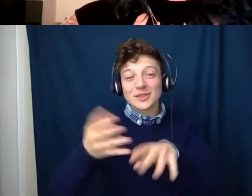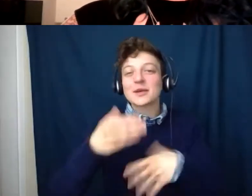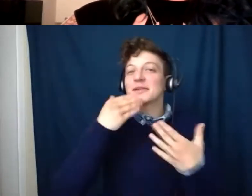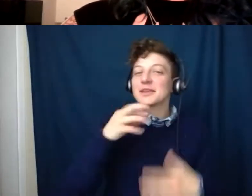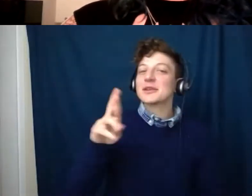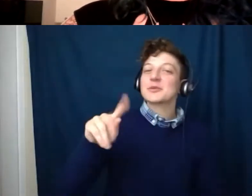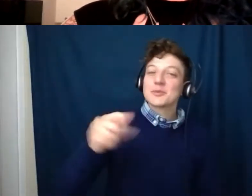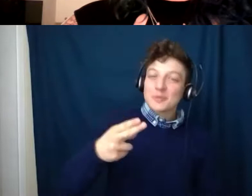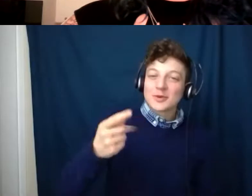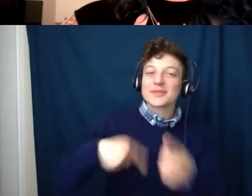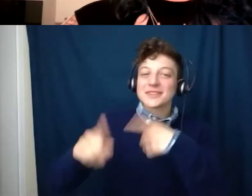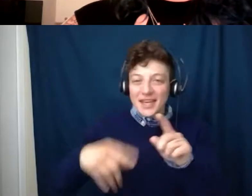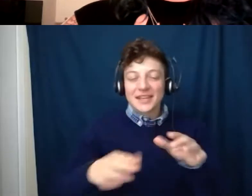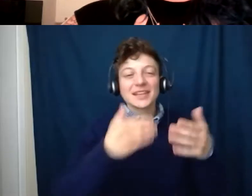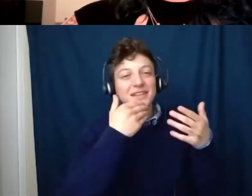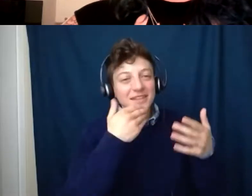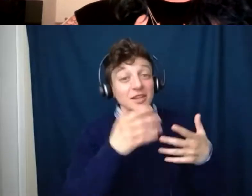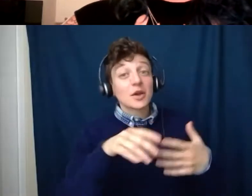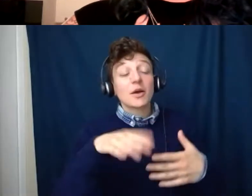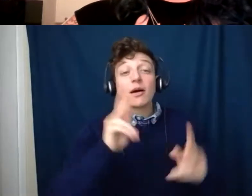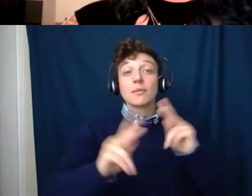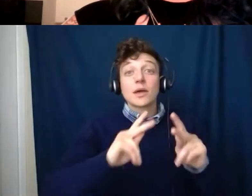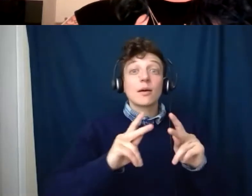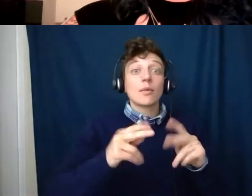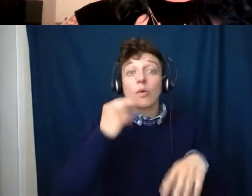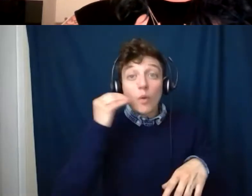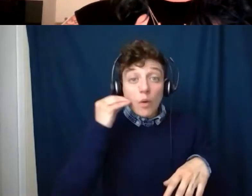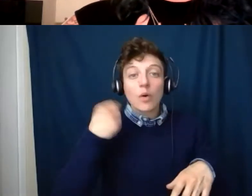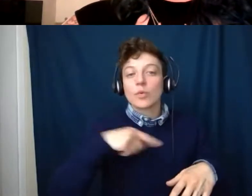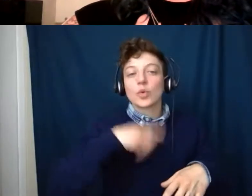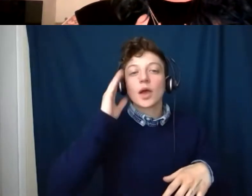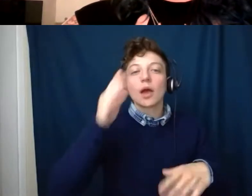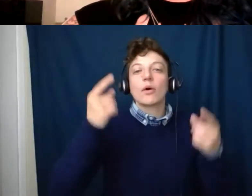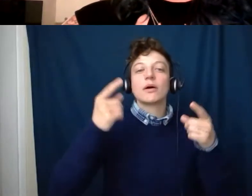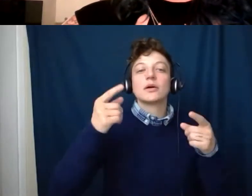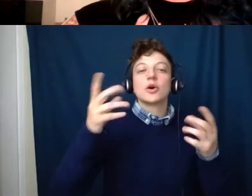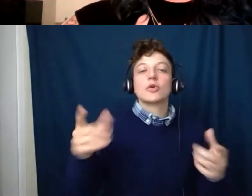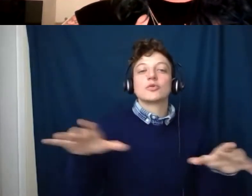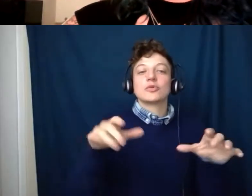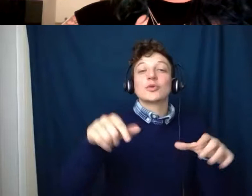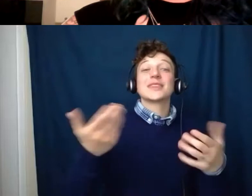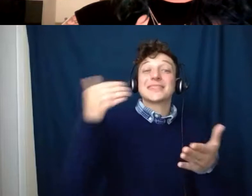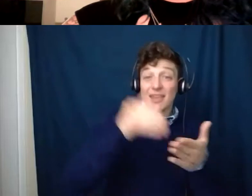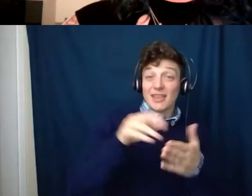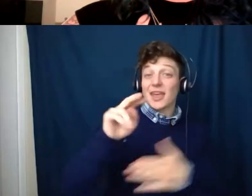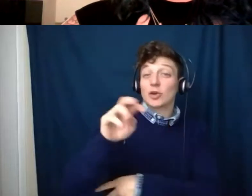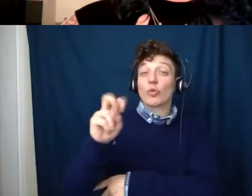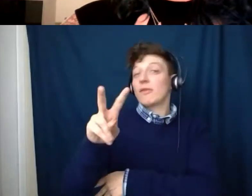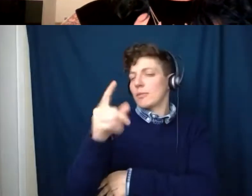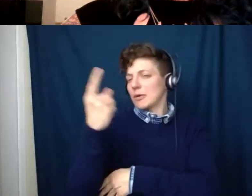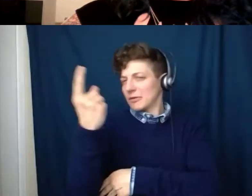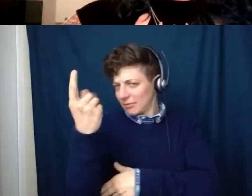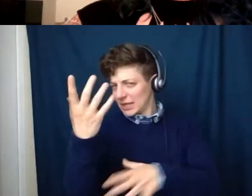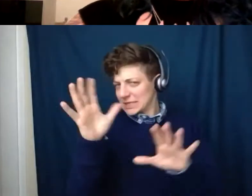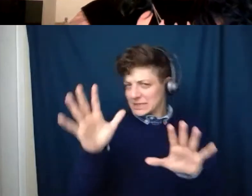for us. And folks at home, we will be doing this again in November. The date is TBD, so just keep